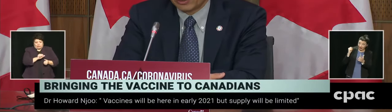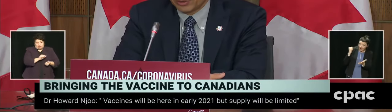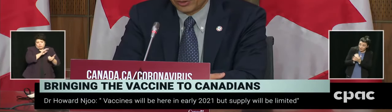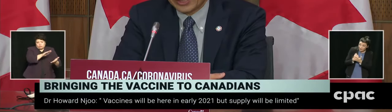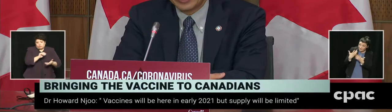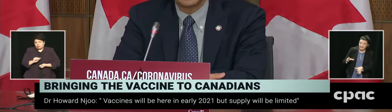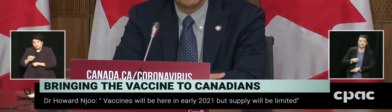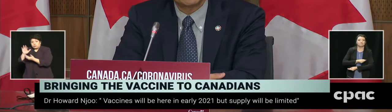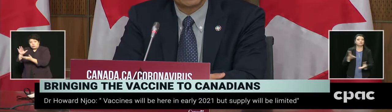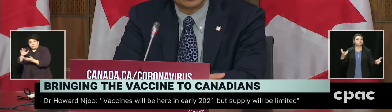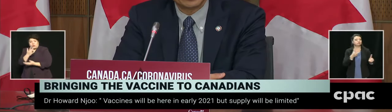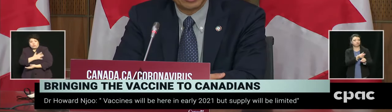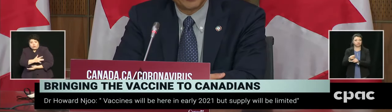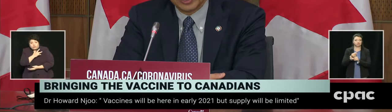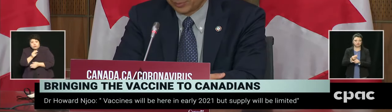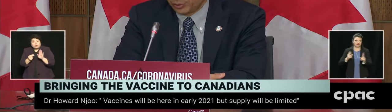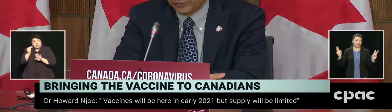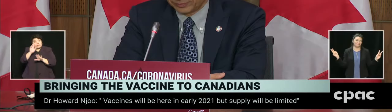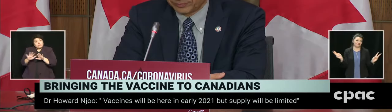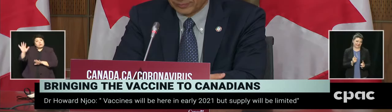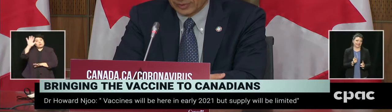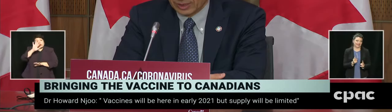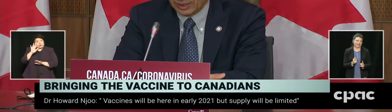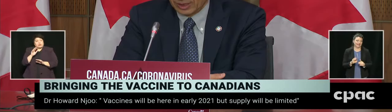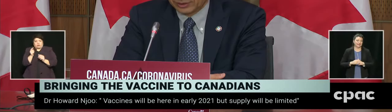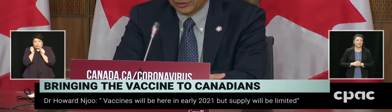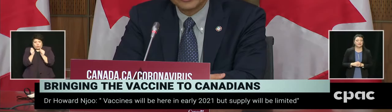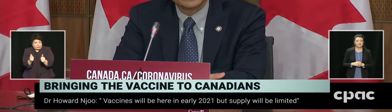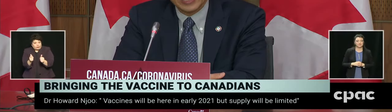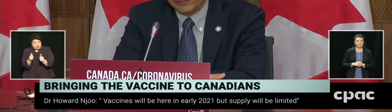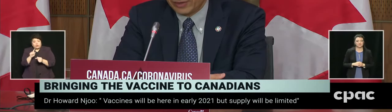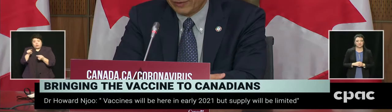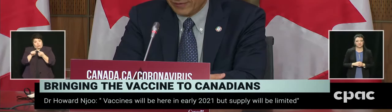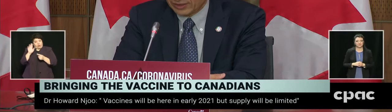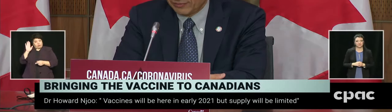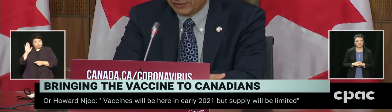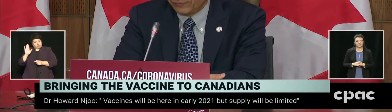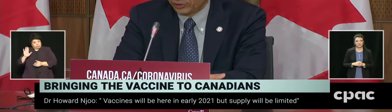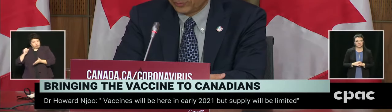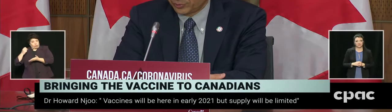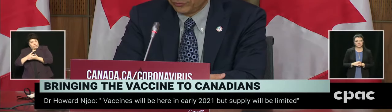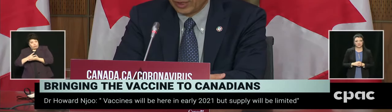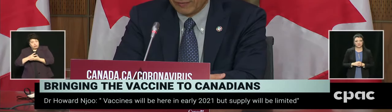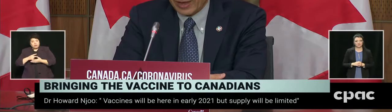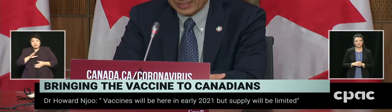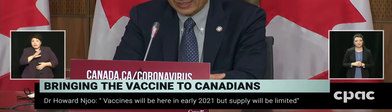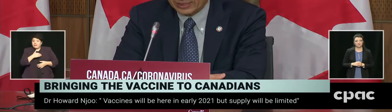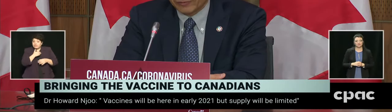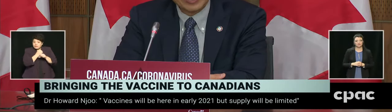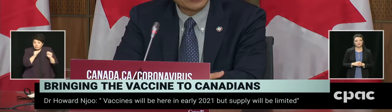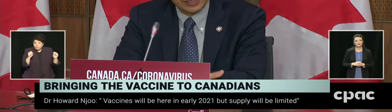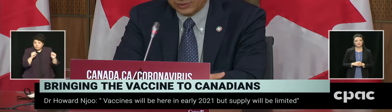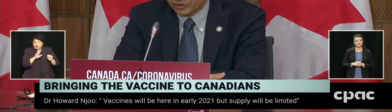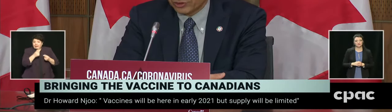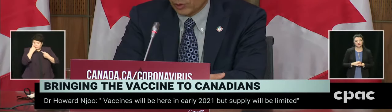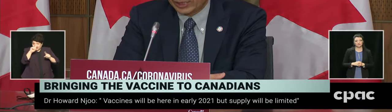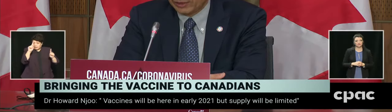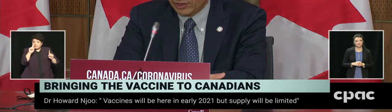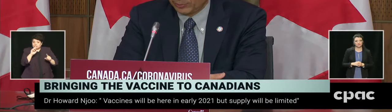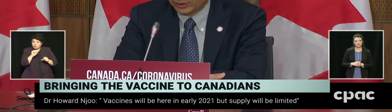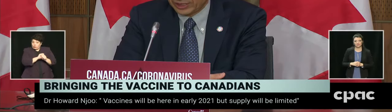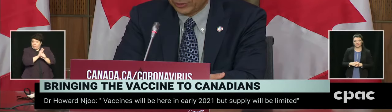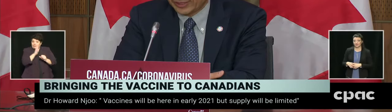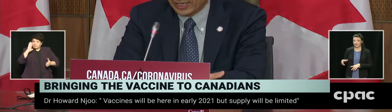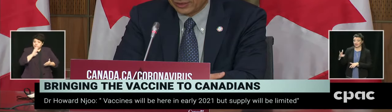and territories immediately upon approval. Until there's a safe, effective, and fully approved vaccine or vaccines which are